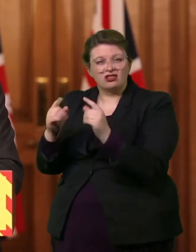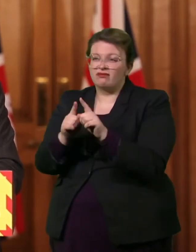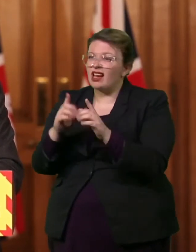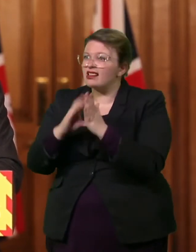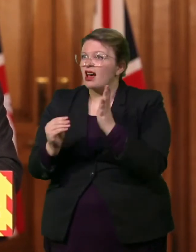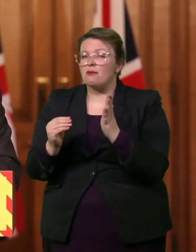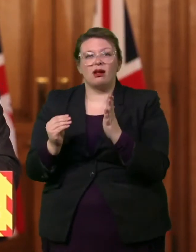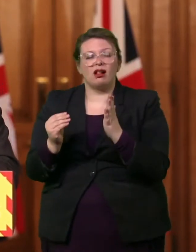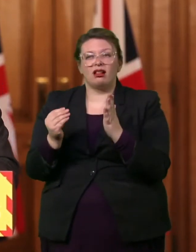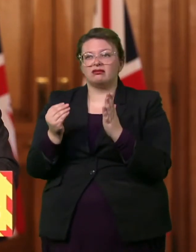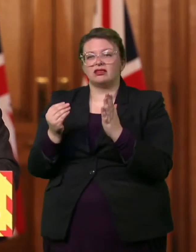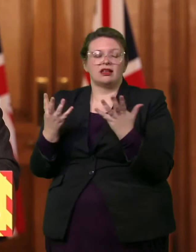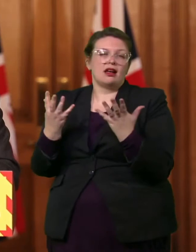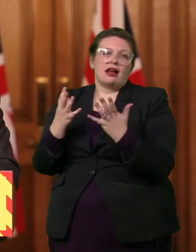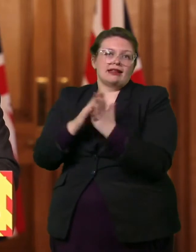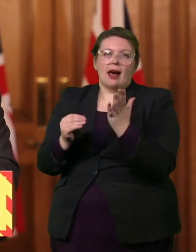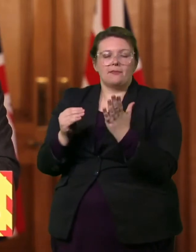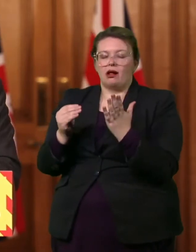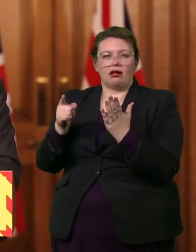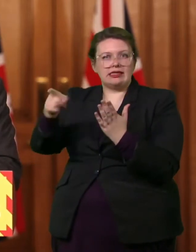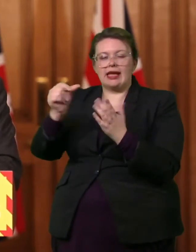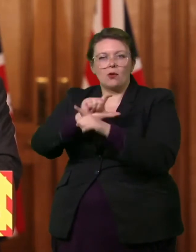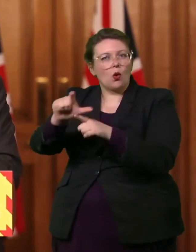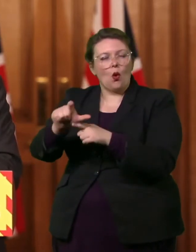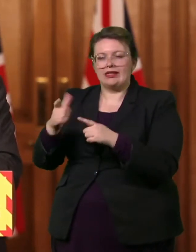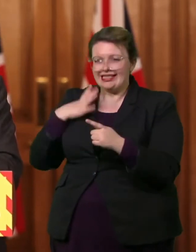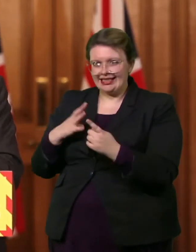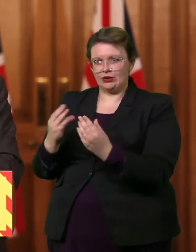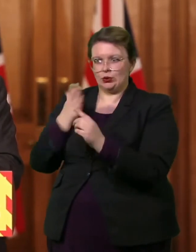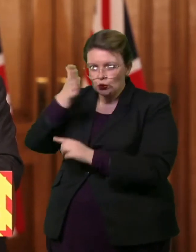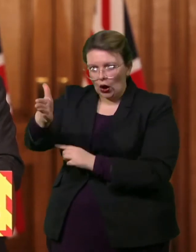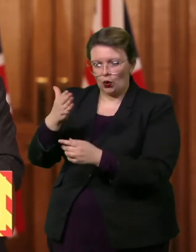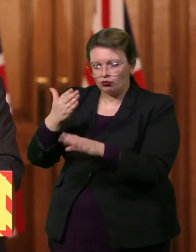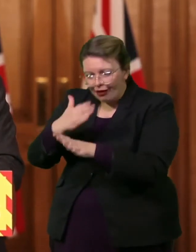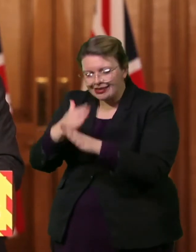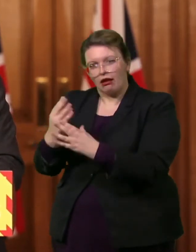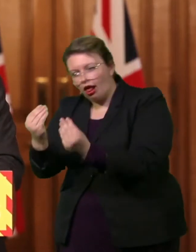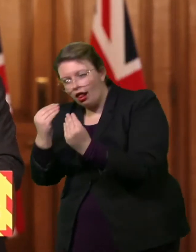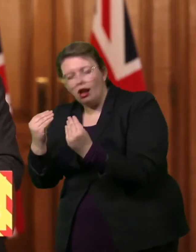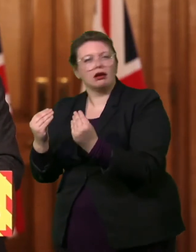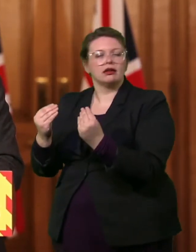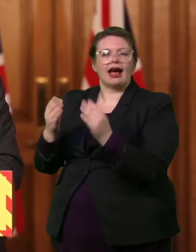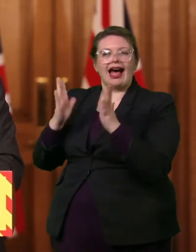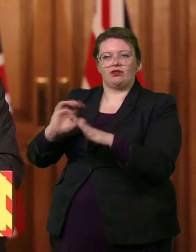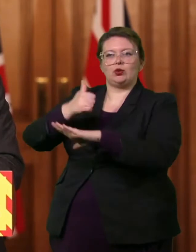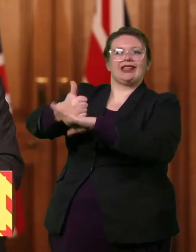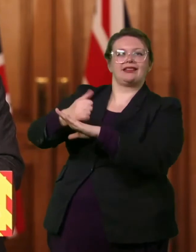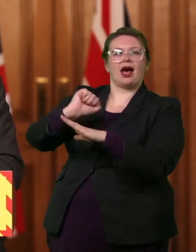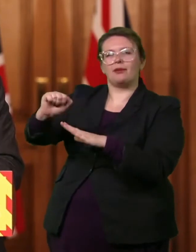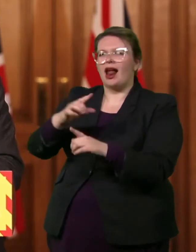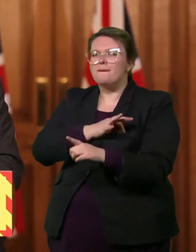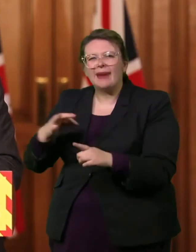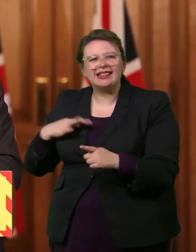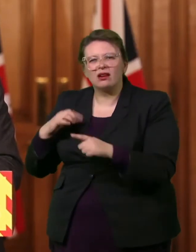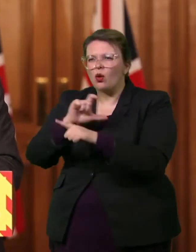with COVID-secure arrangements, where people need to be in a lab or a medical school, for example. And then